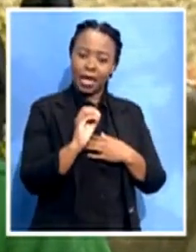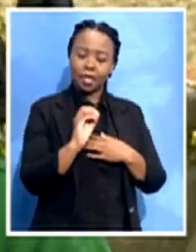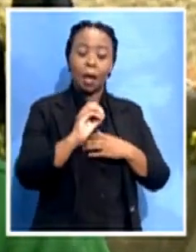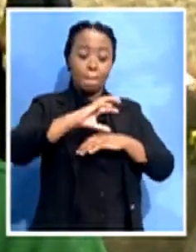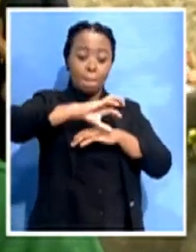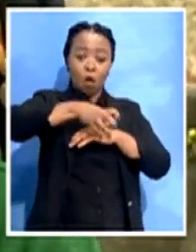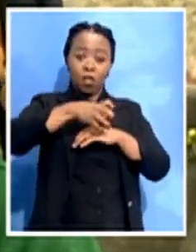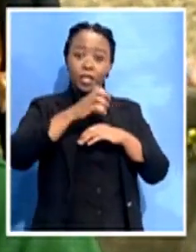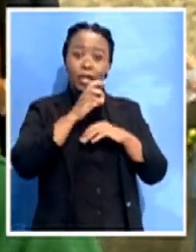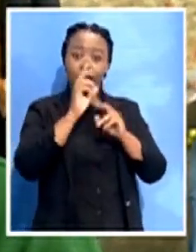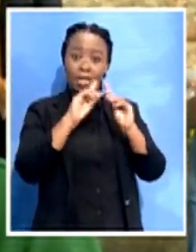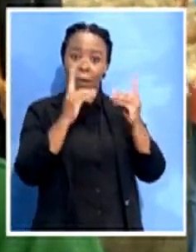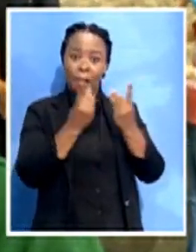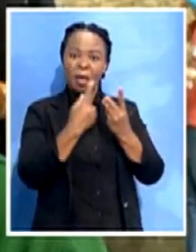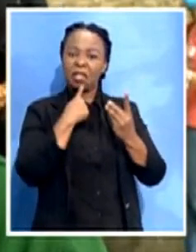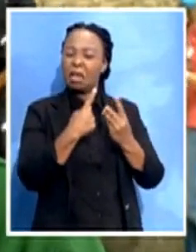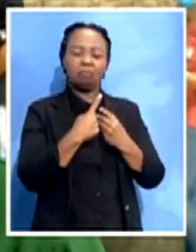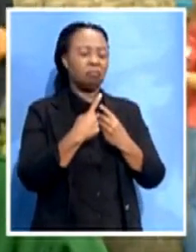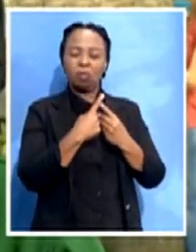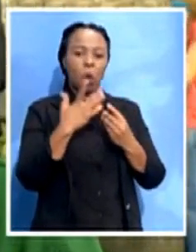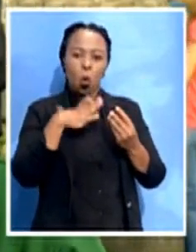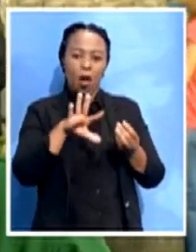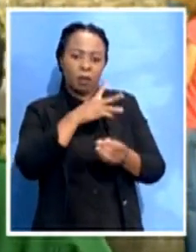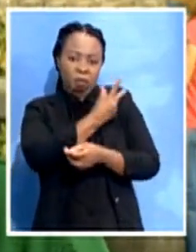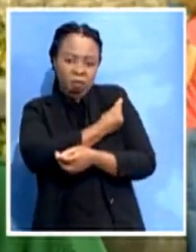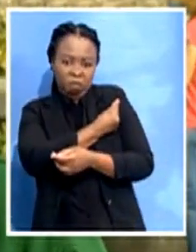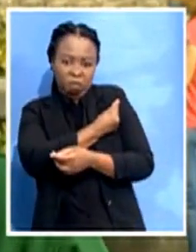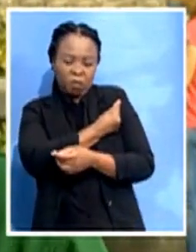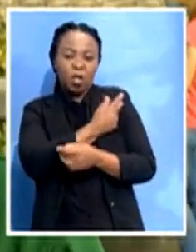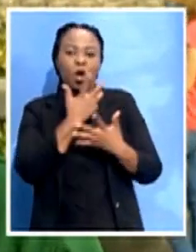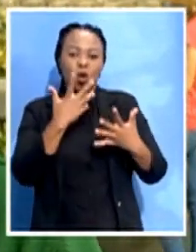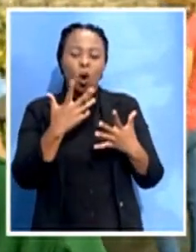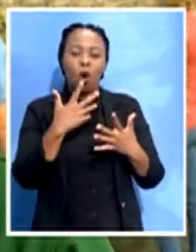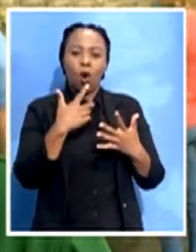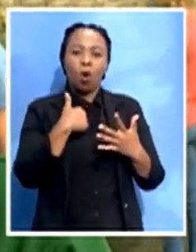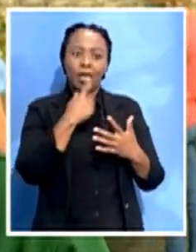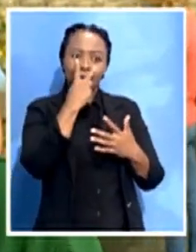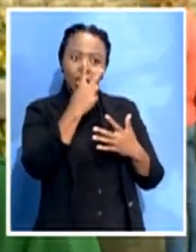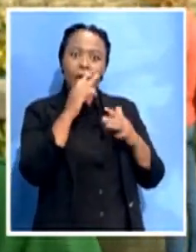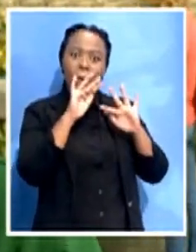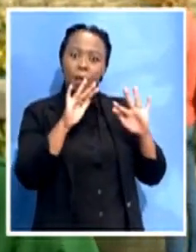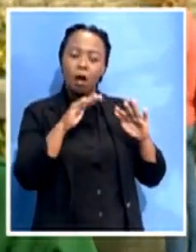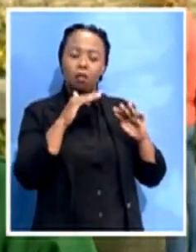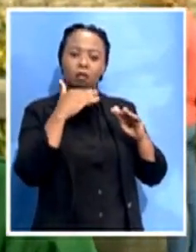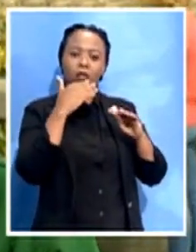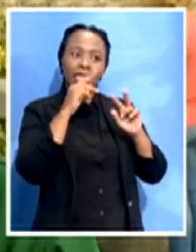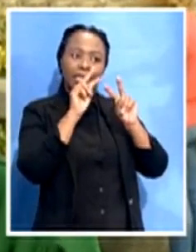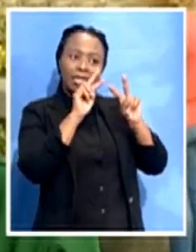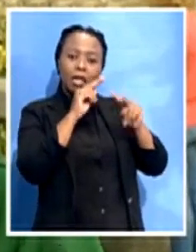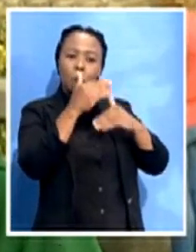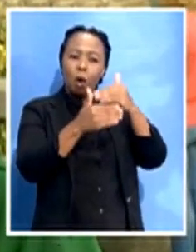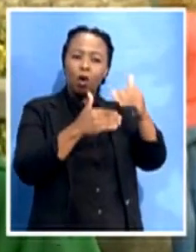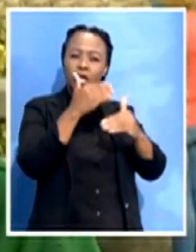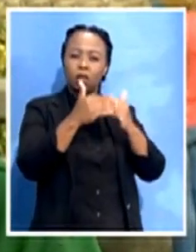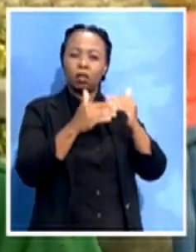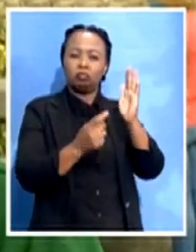vaccine. But that number we hope will dwindle as people see the process unfolding in the province, and we're hoping obviously that people will be convinced